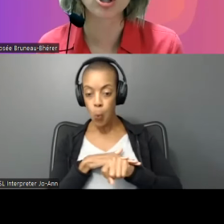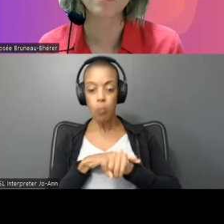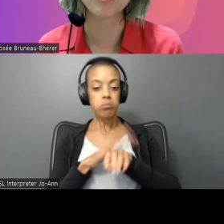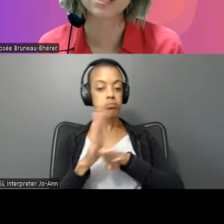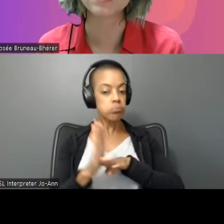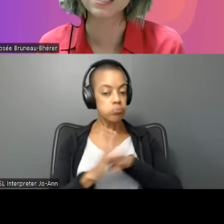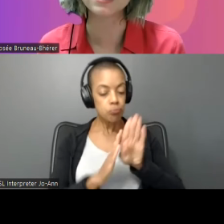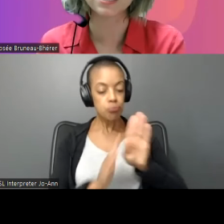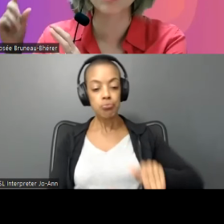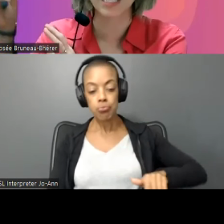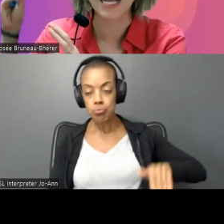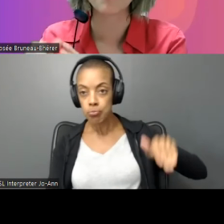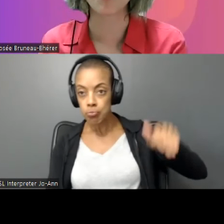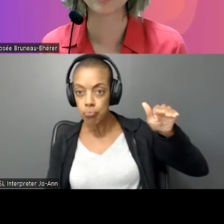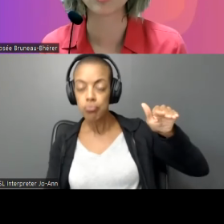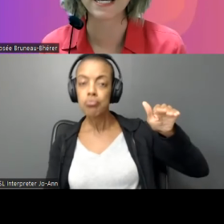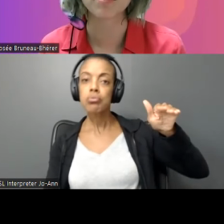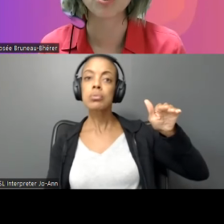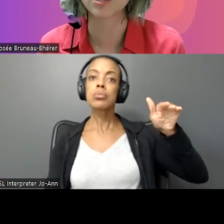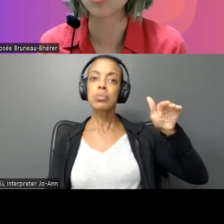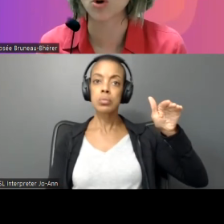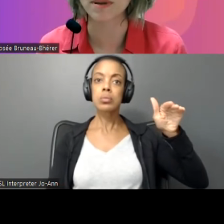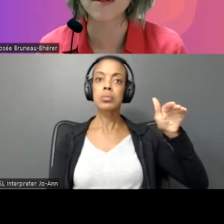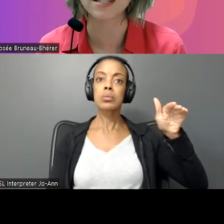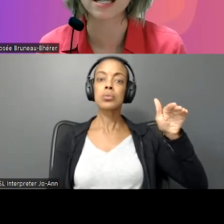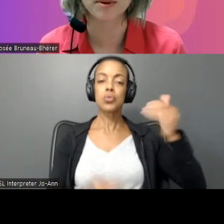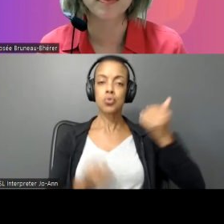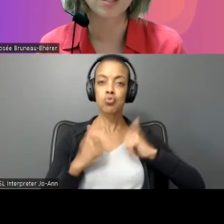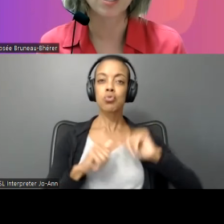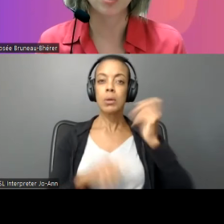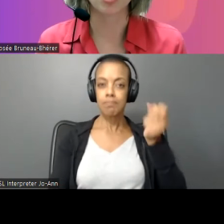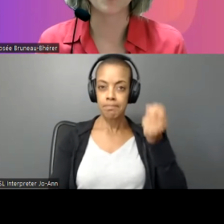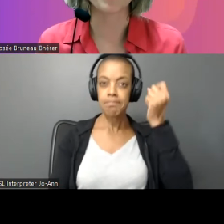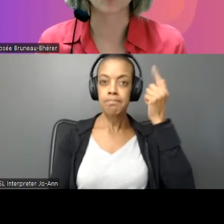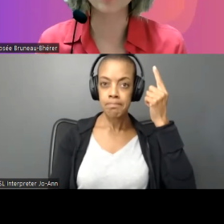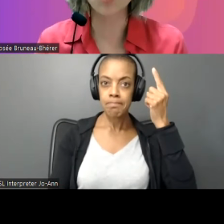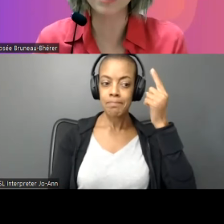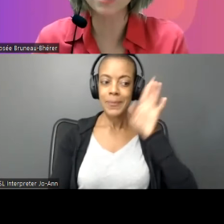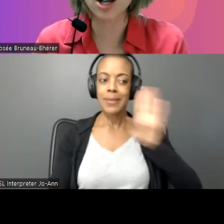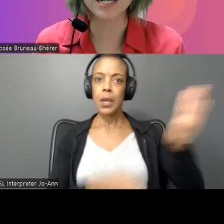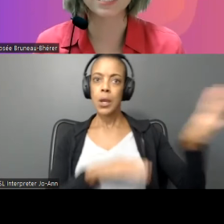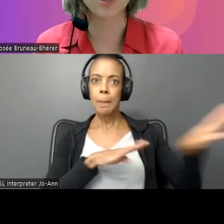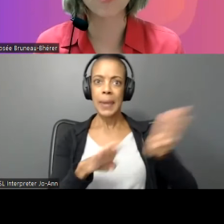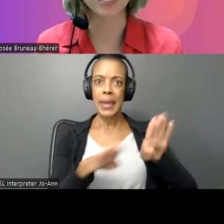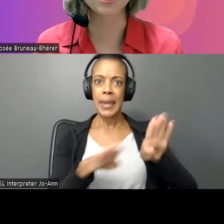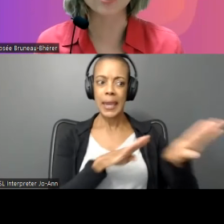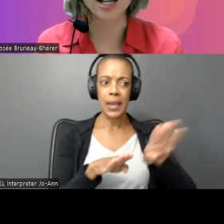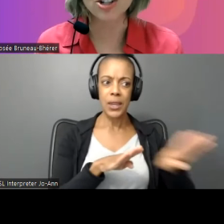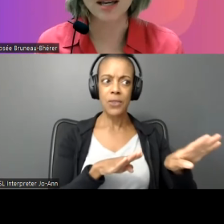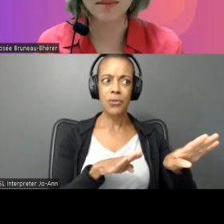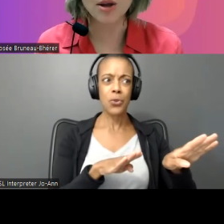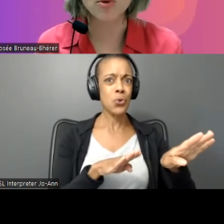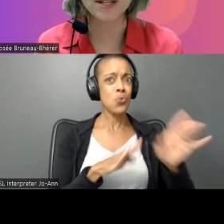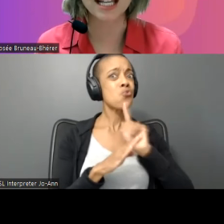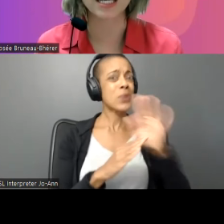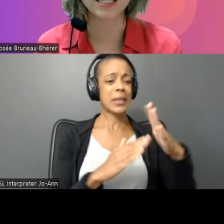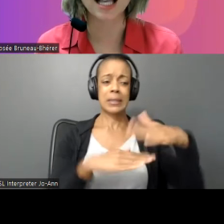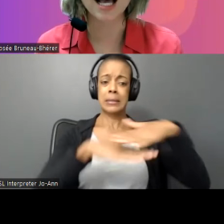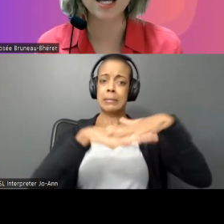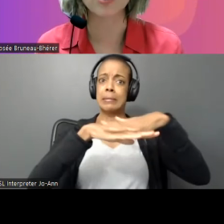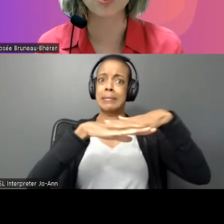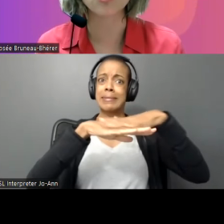so to understand why their behaviors are just the tip of the iceberg. When we